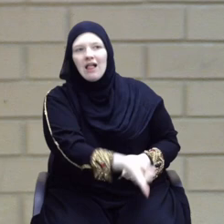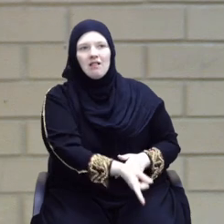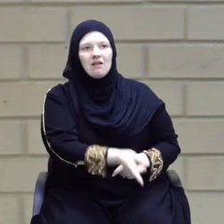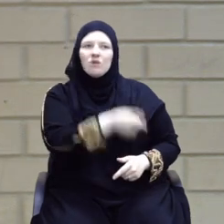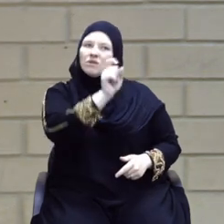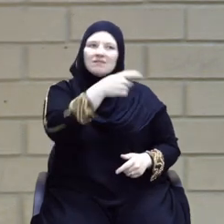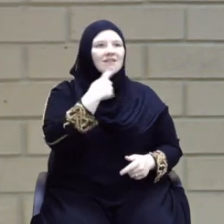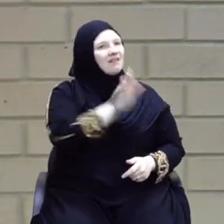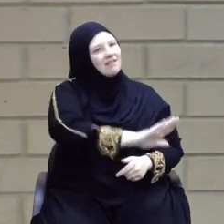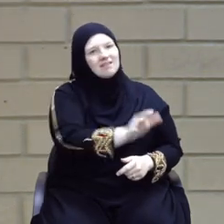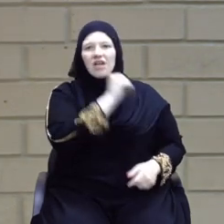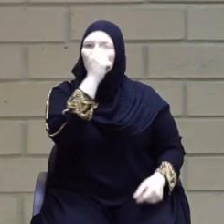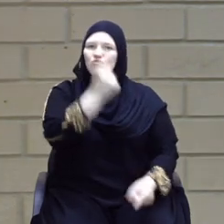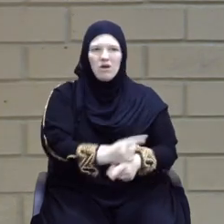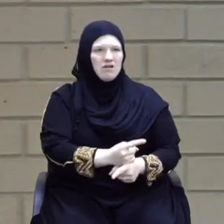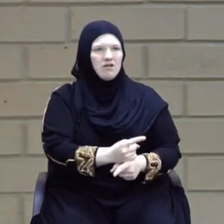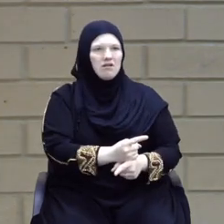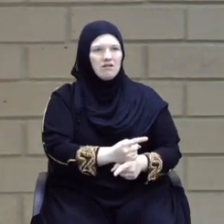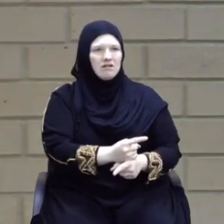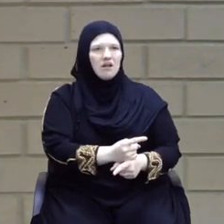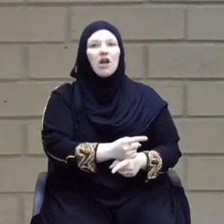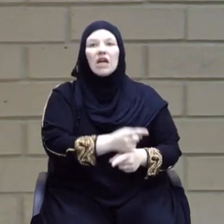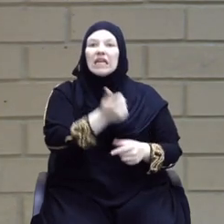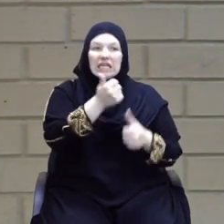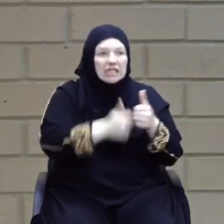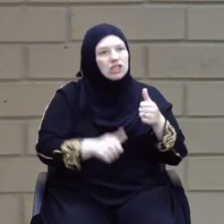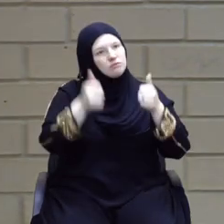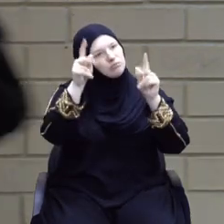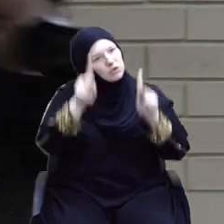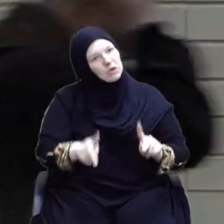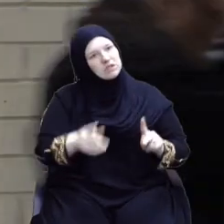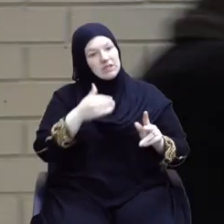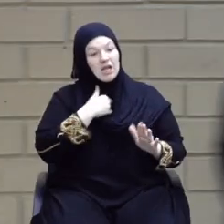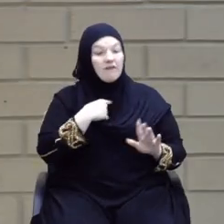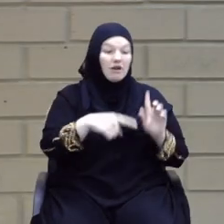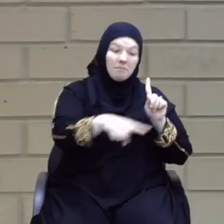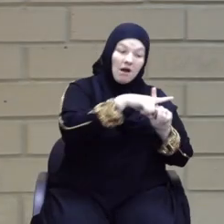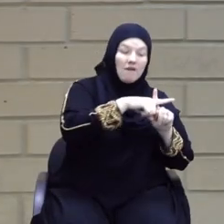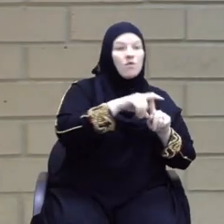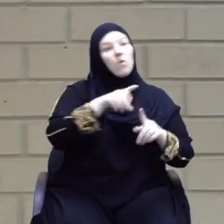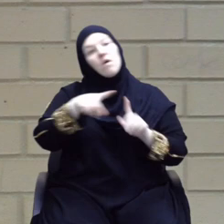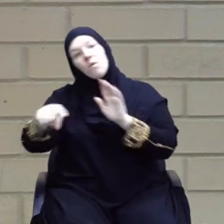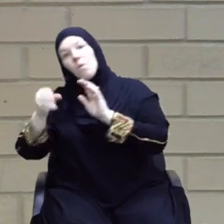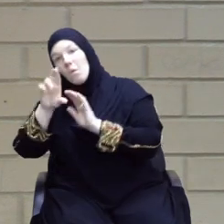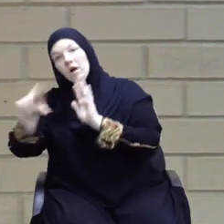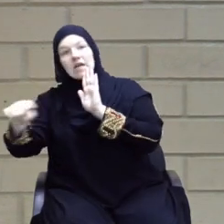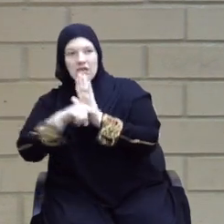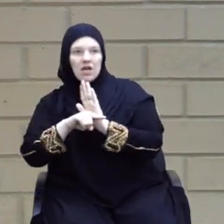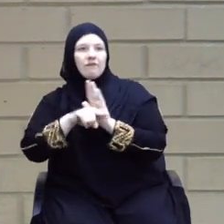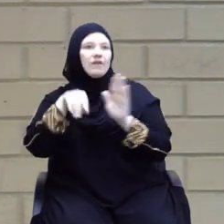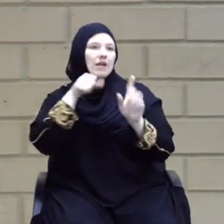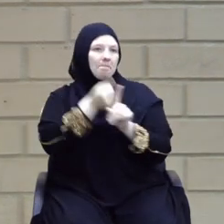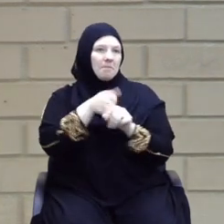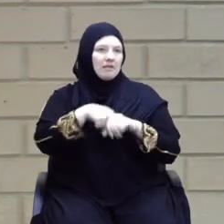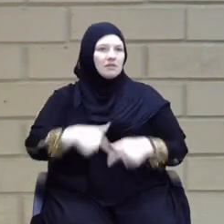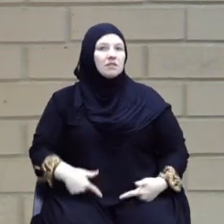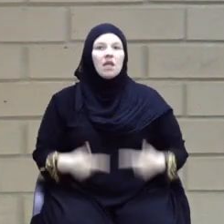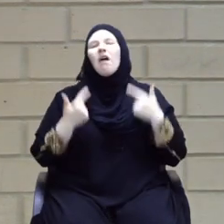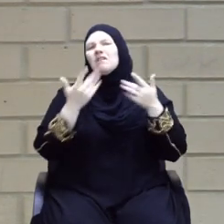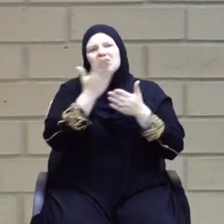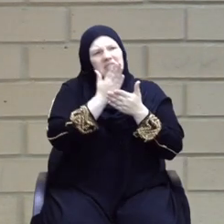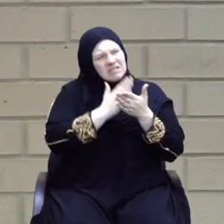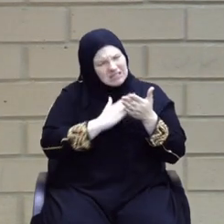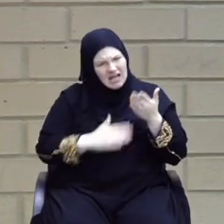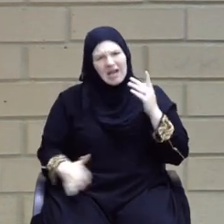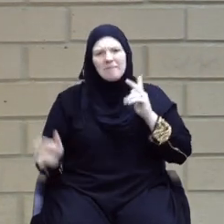impact in this life. So brothers and sisters, yes, we might be going through this second stage of